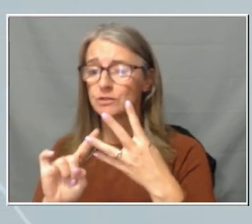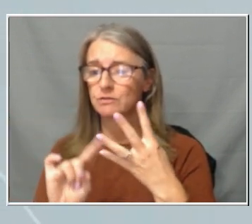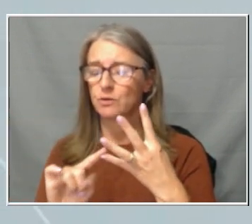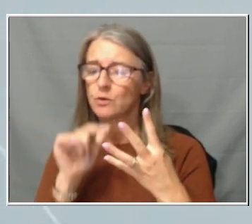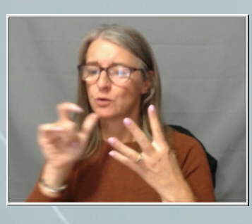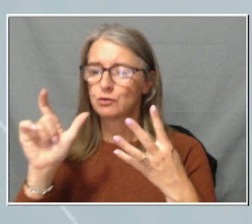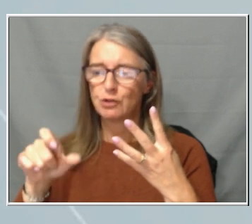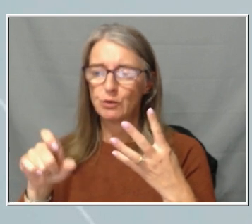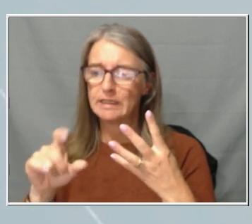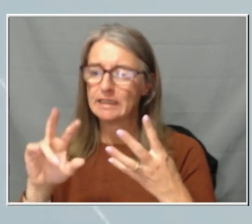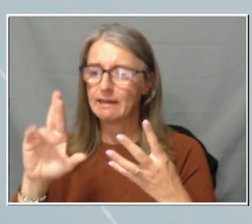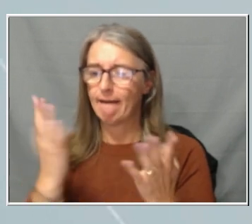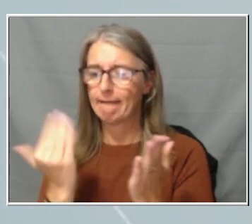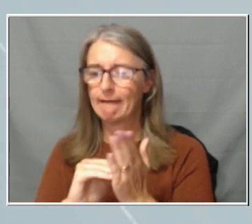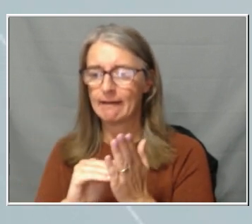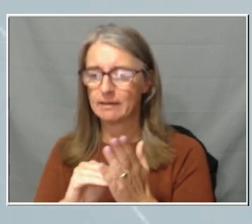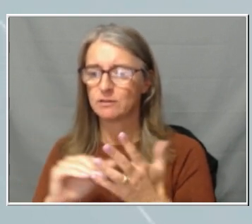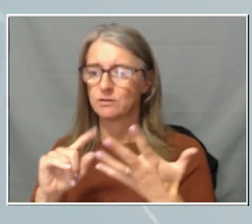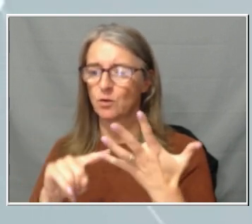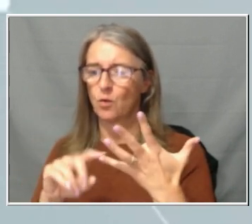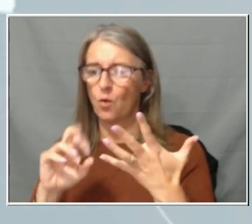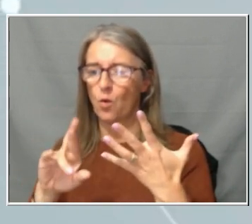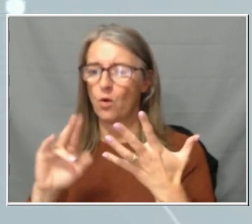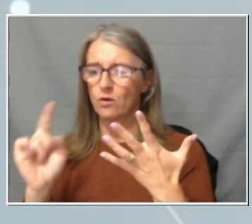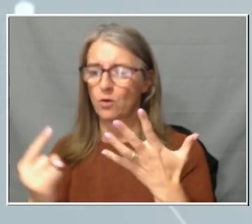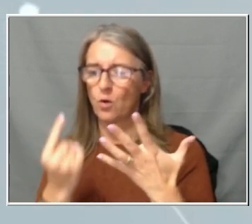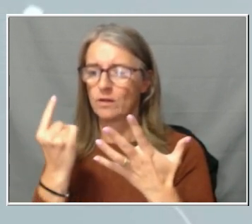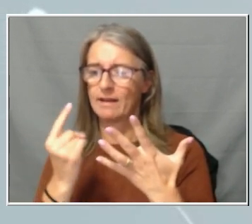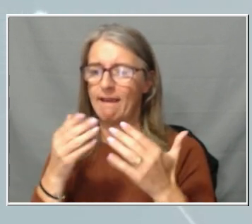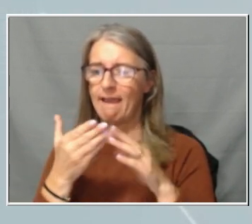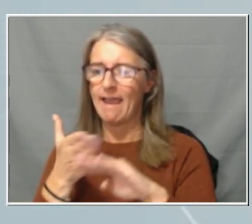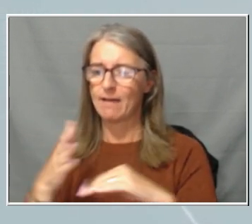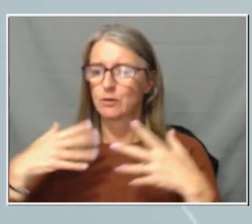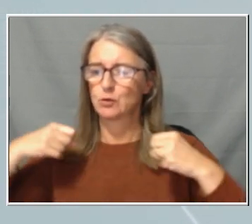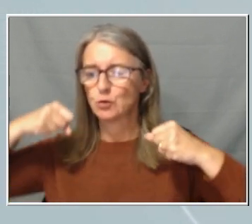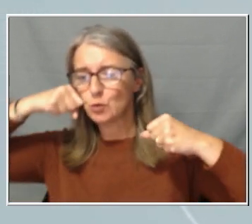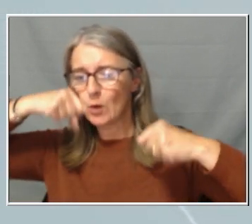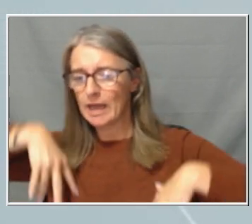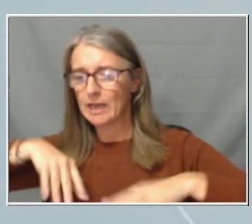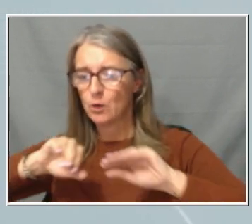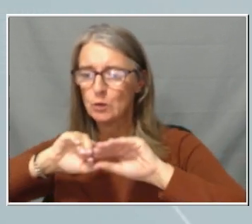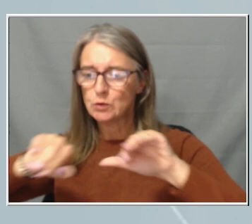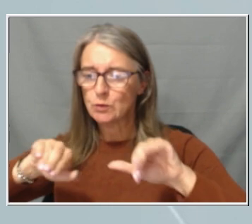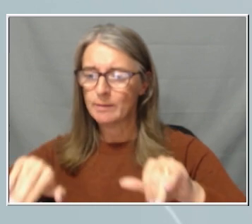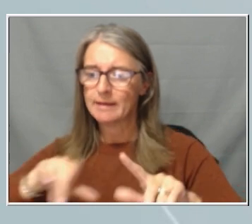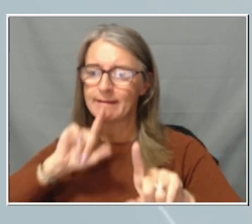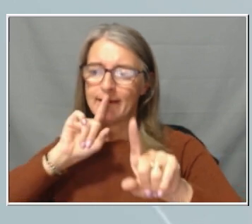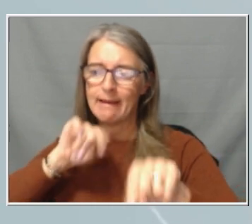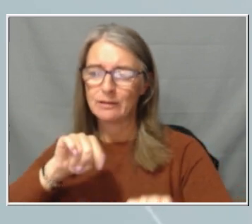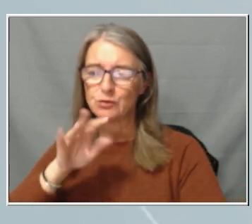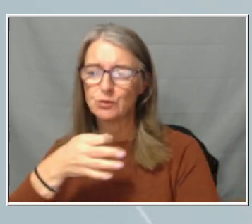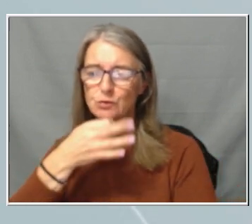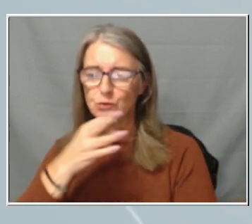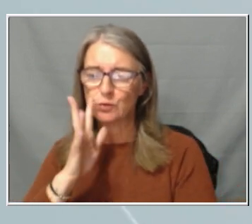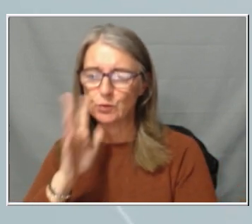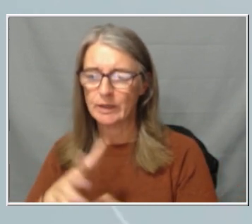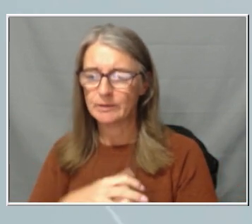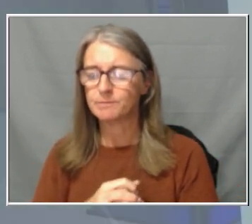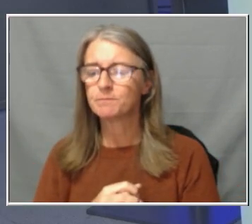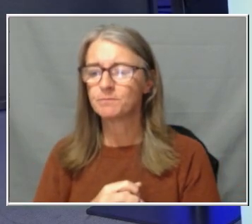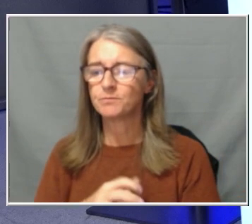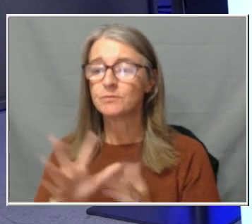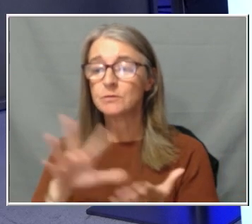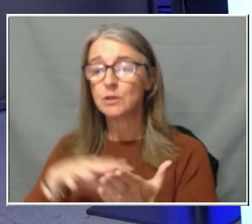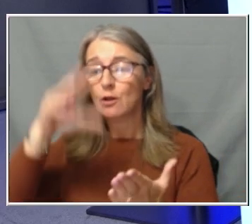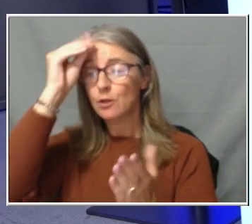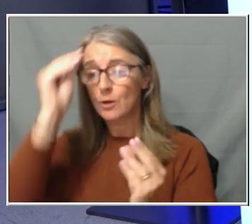to reapply at all, or only need to reapply after sweating or swimming. We'll get to those answers here a little bit later in the update. To learn more about